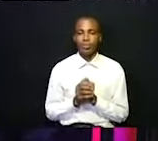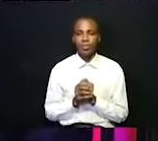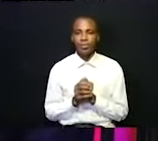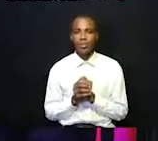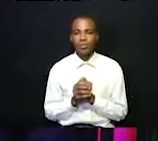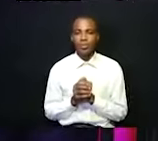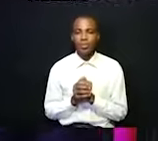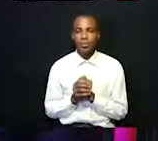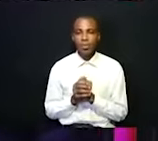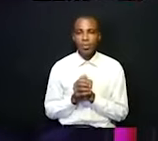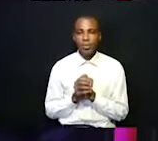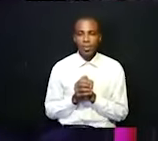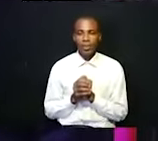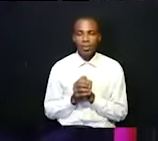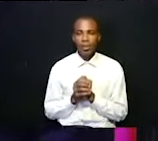Christ.